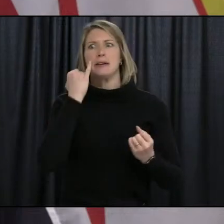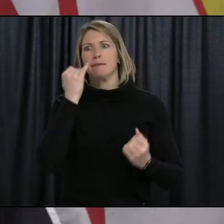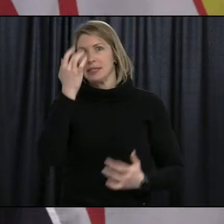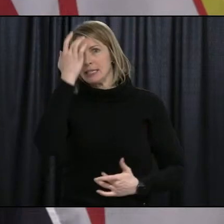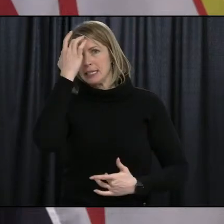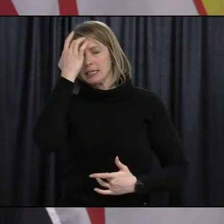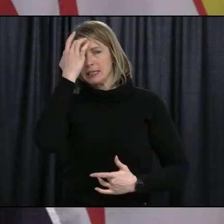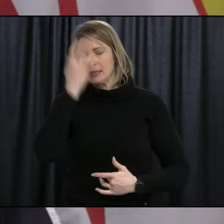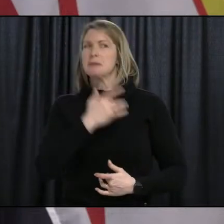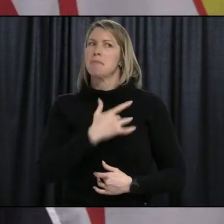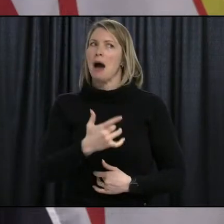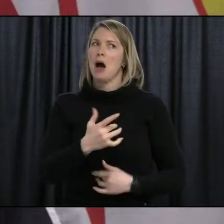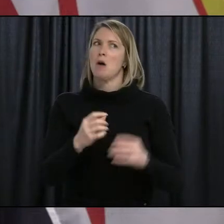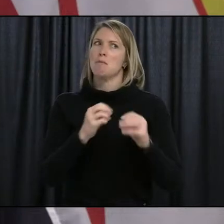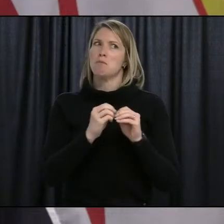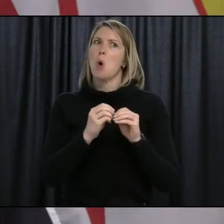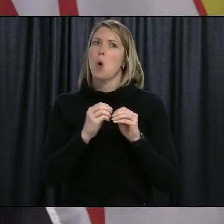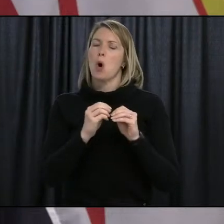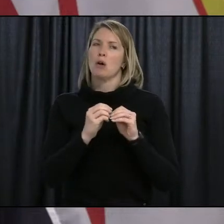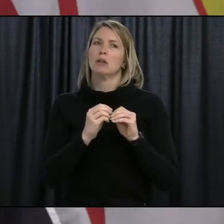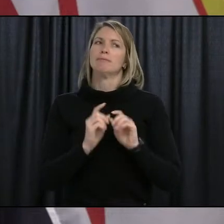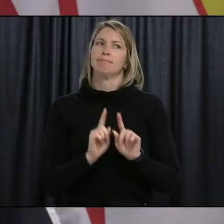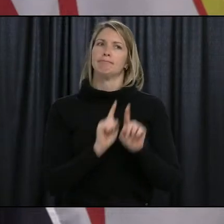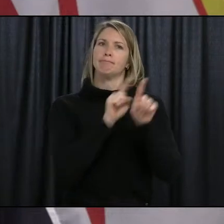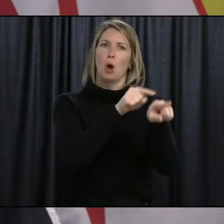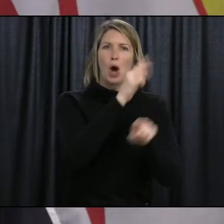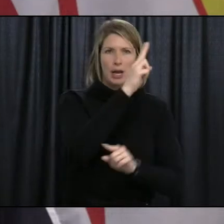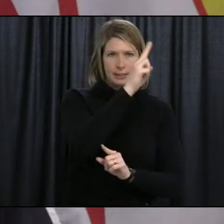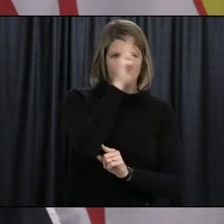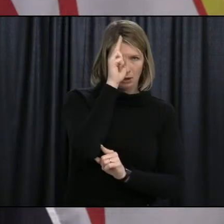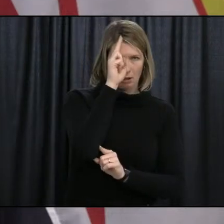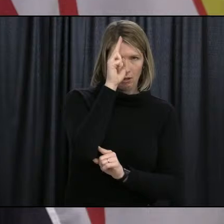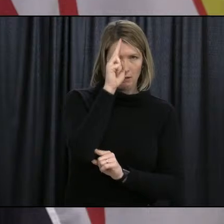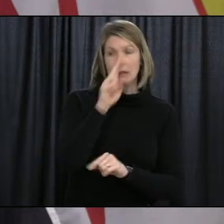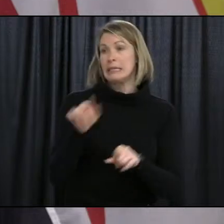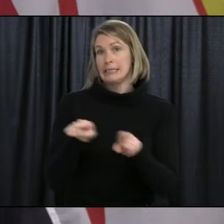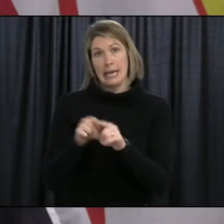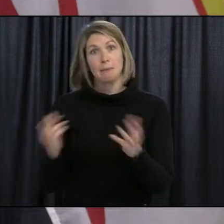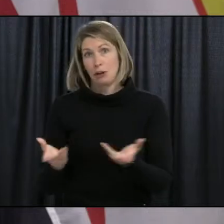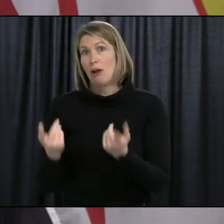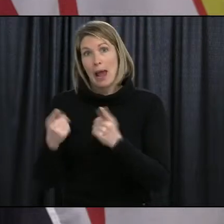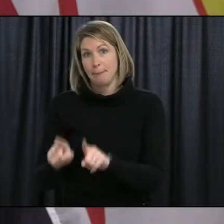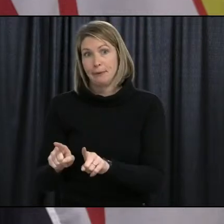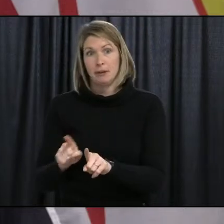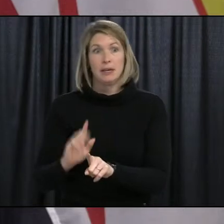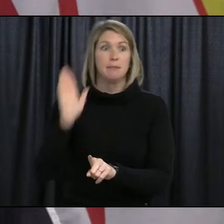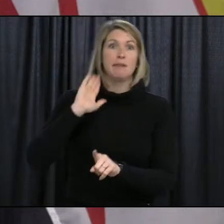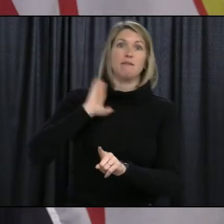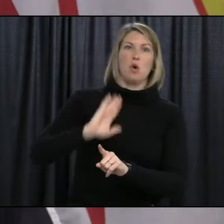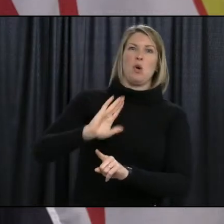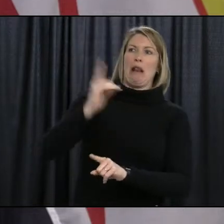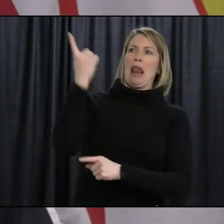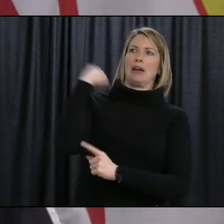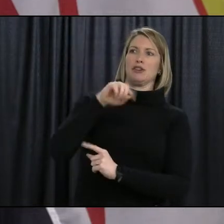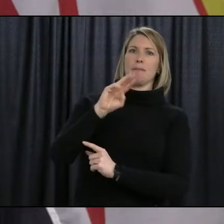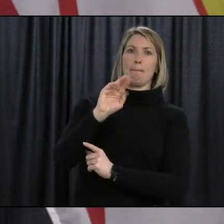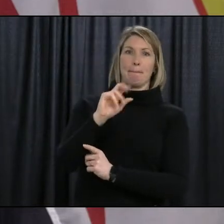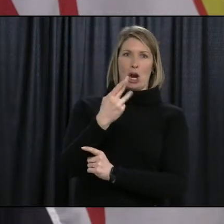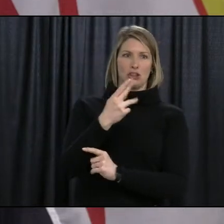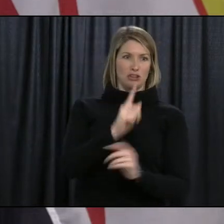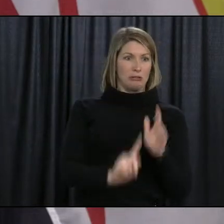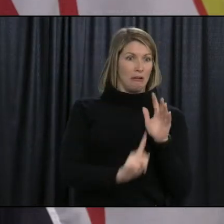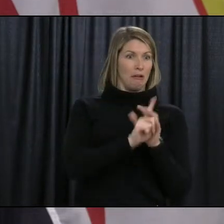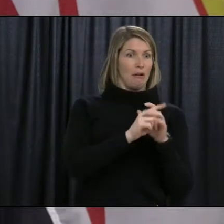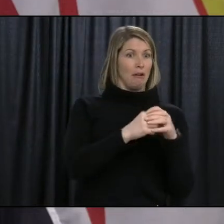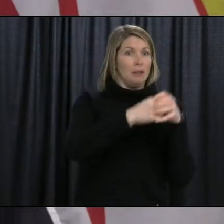up in hospital ended up there a little bit more quickly than we saw in the previous outbreak, which was related to the